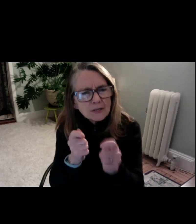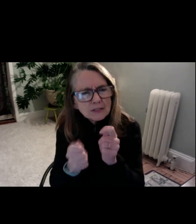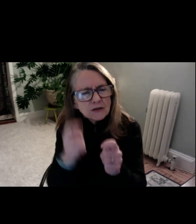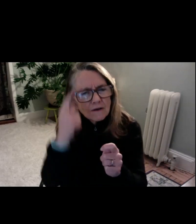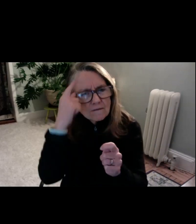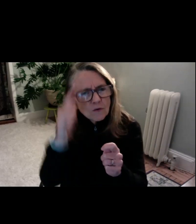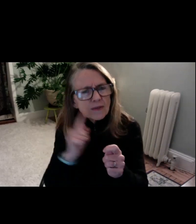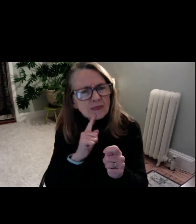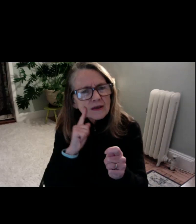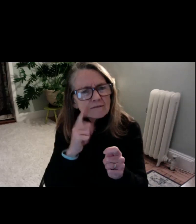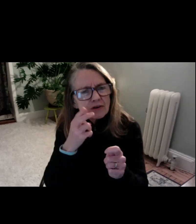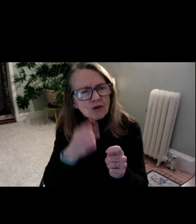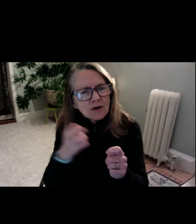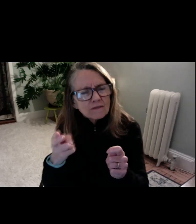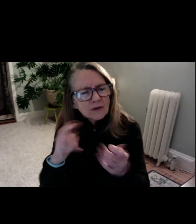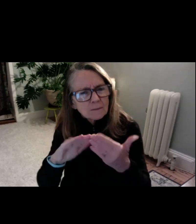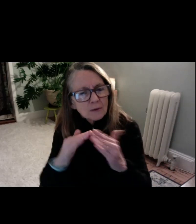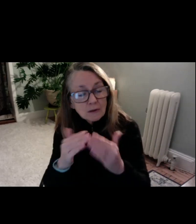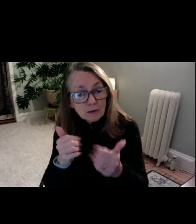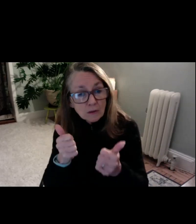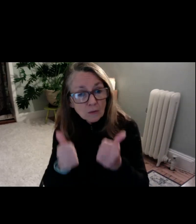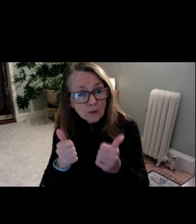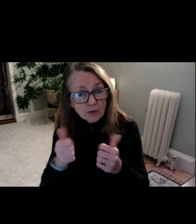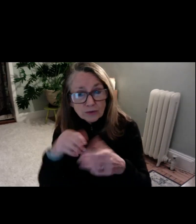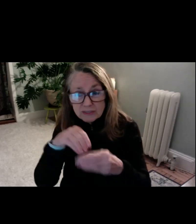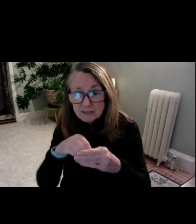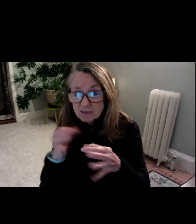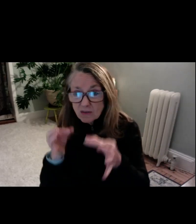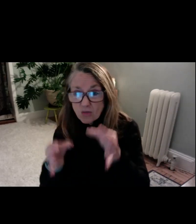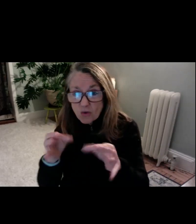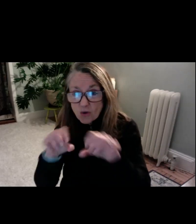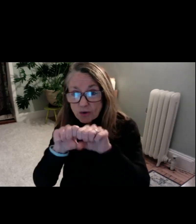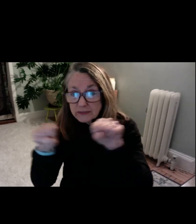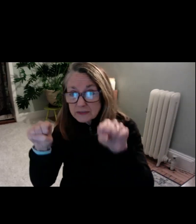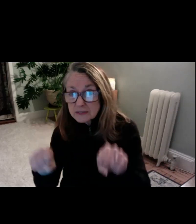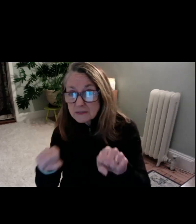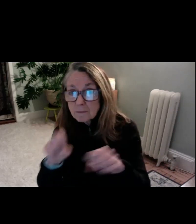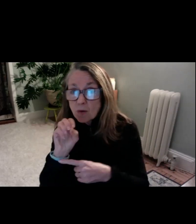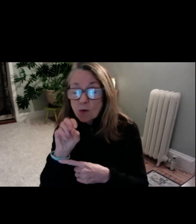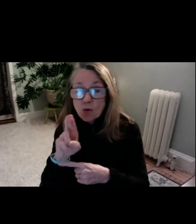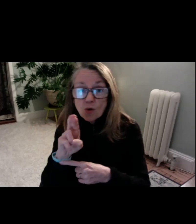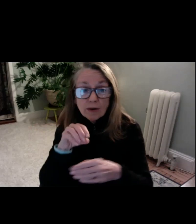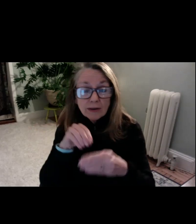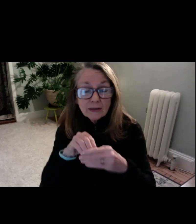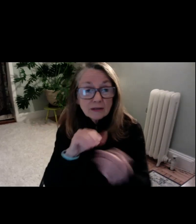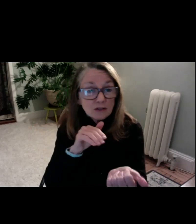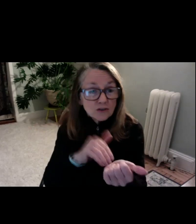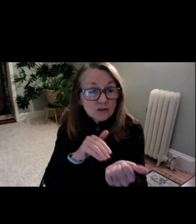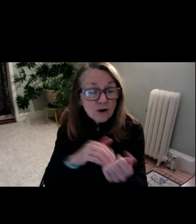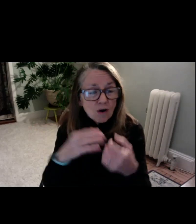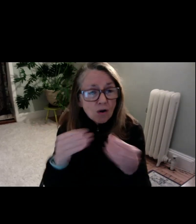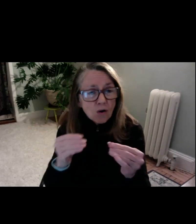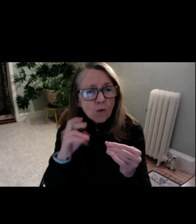hearing community, whether it's in the court system, whether it's in the doctor's office or hospital